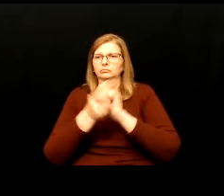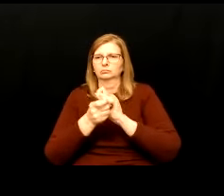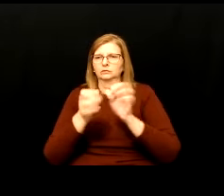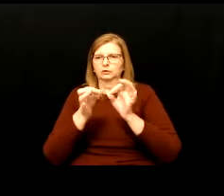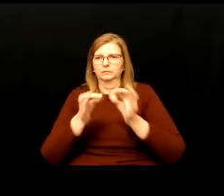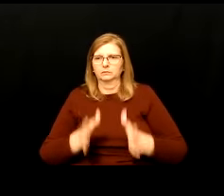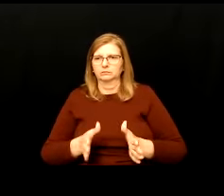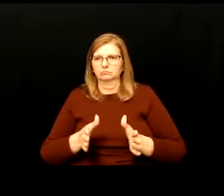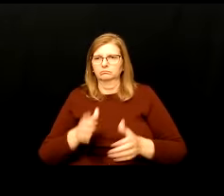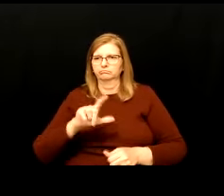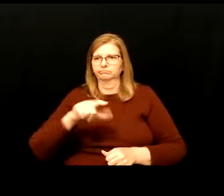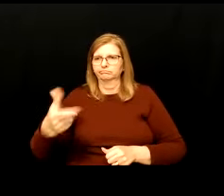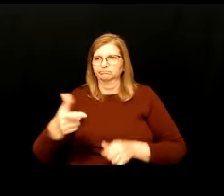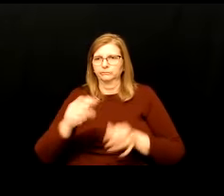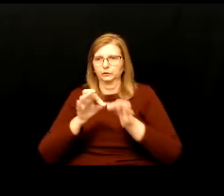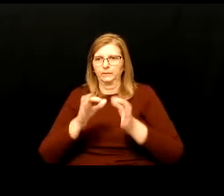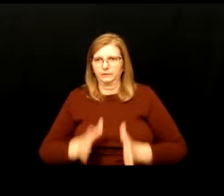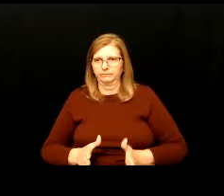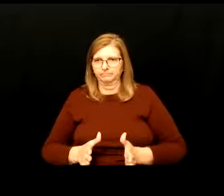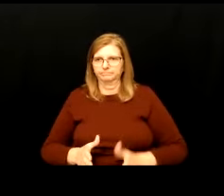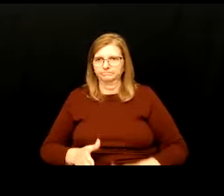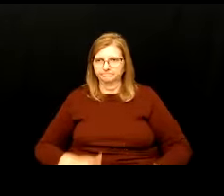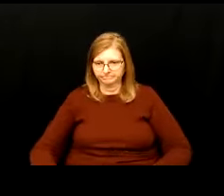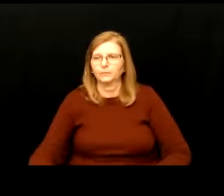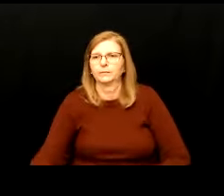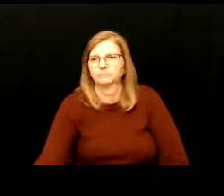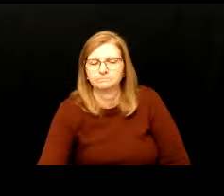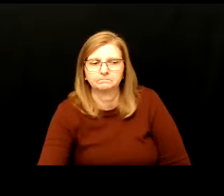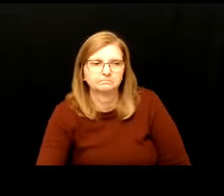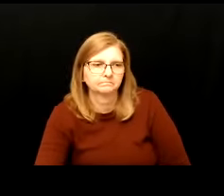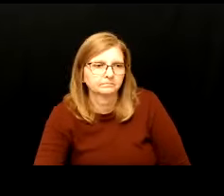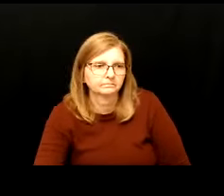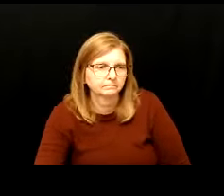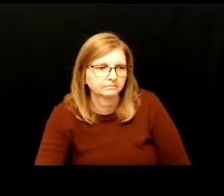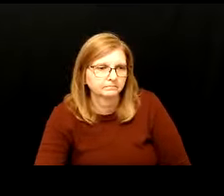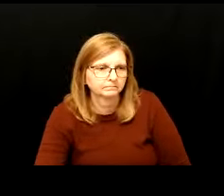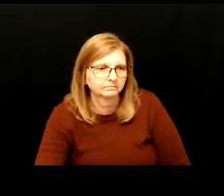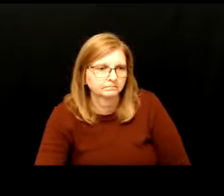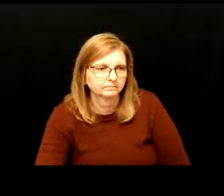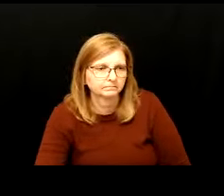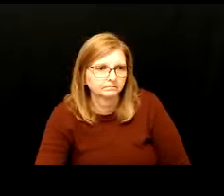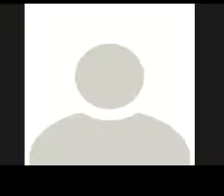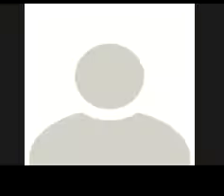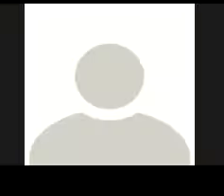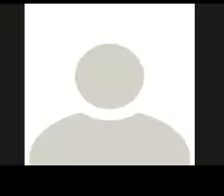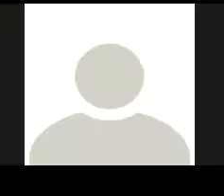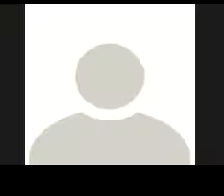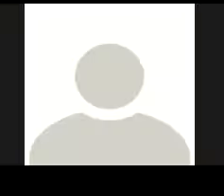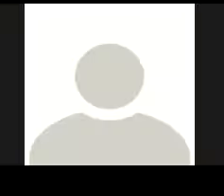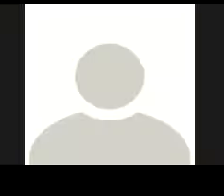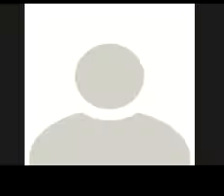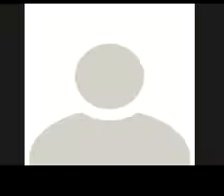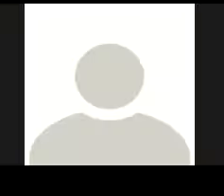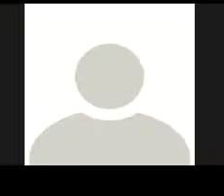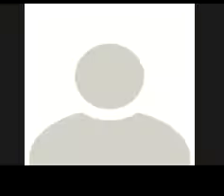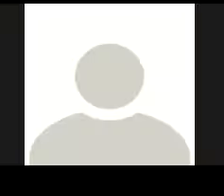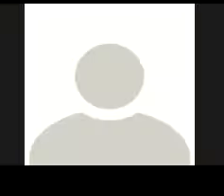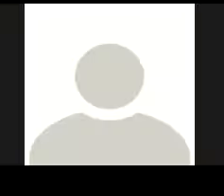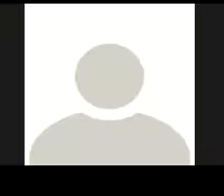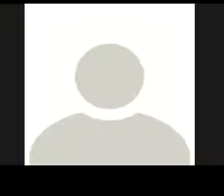Okay, So I wanted to show another